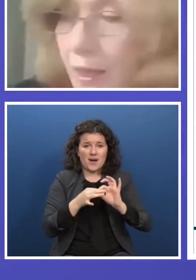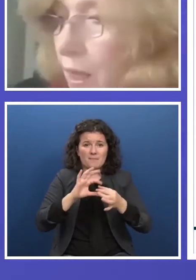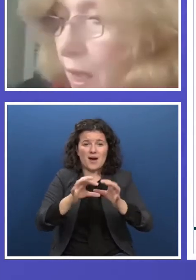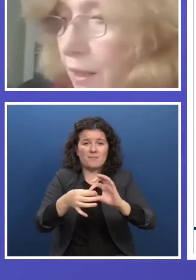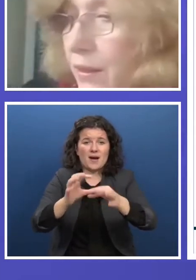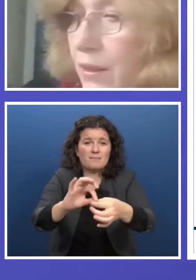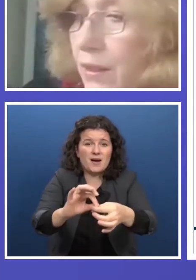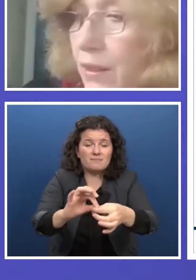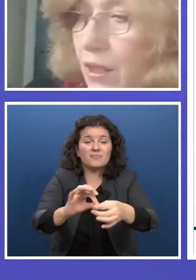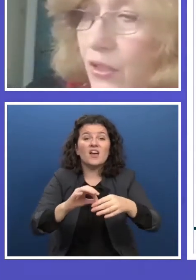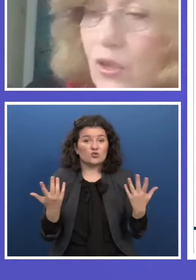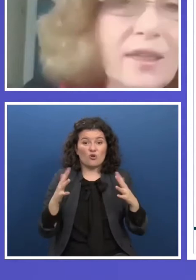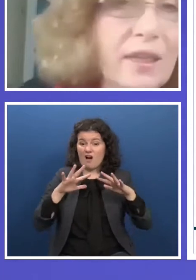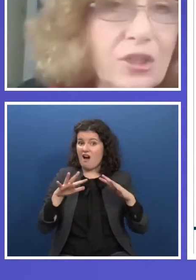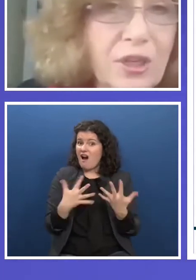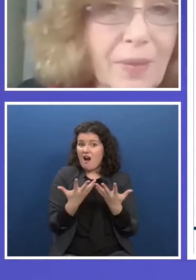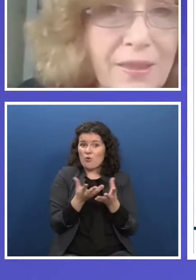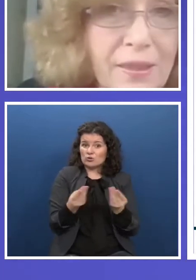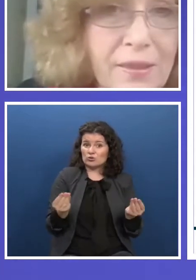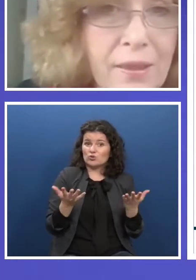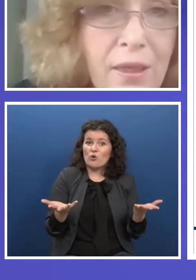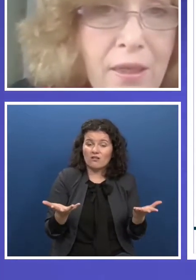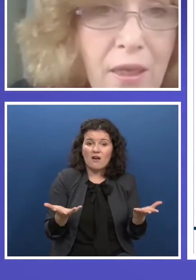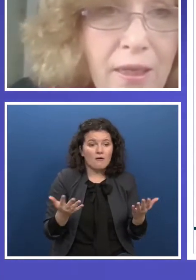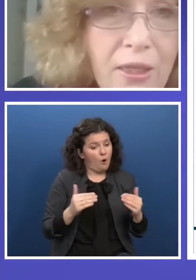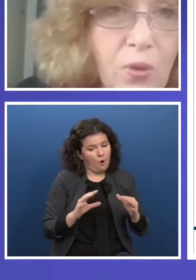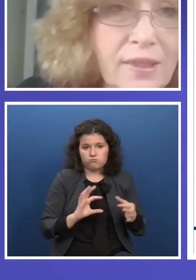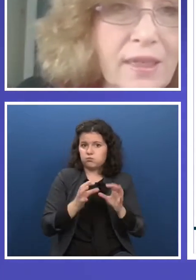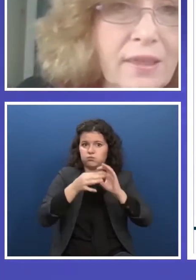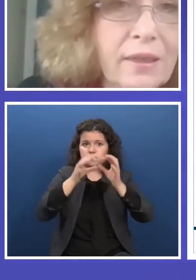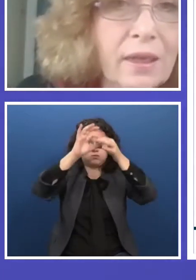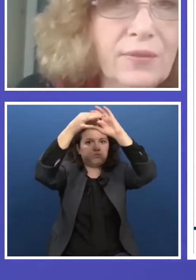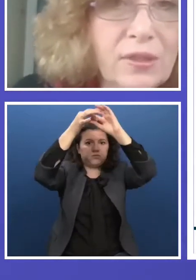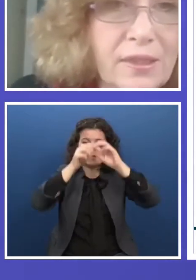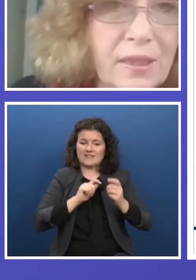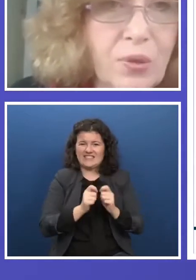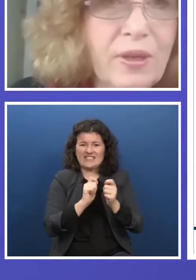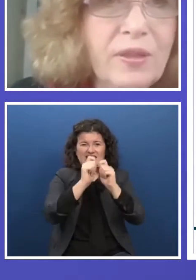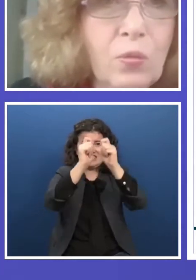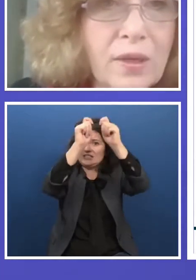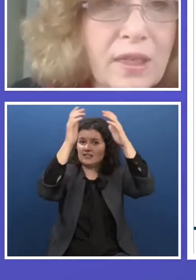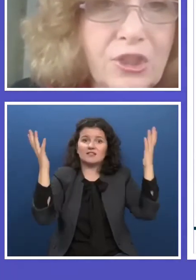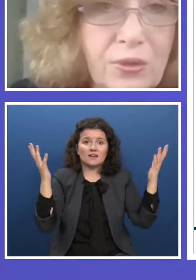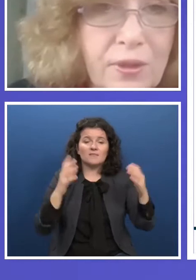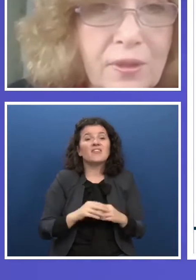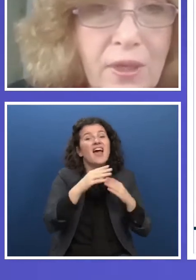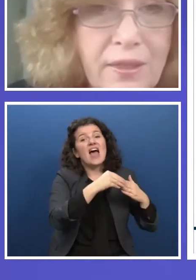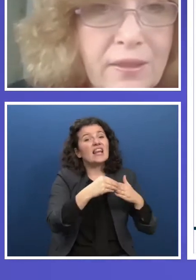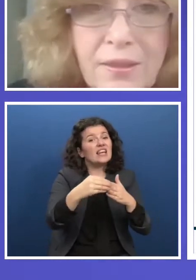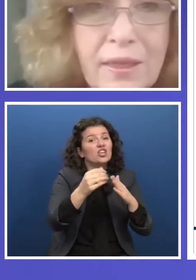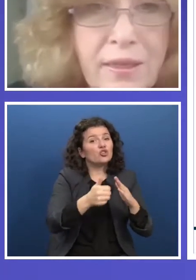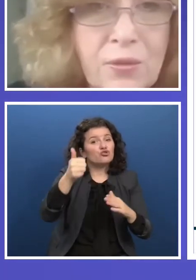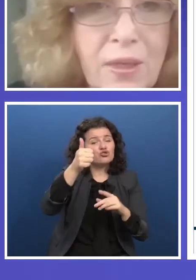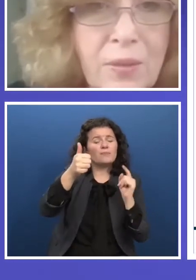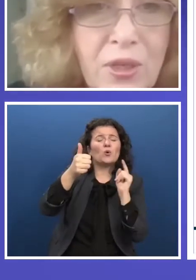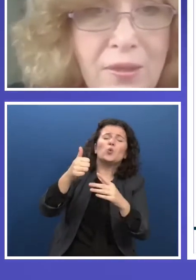levels. And thirdly, leadership matters. Equality and diversity are probably the one issue that no leader